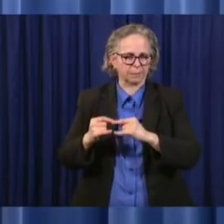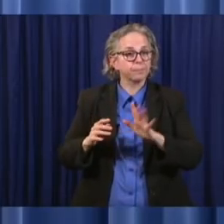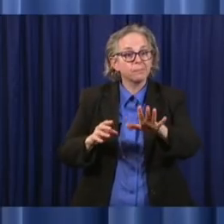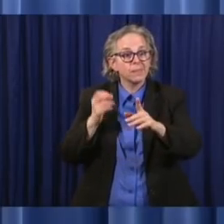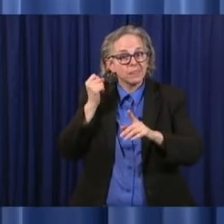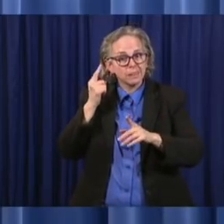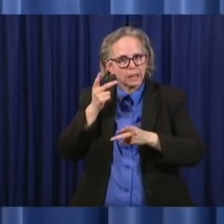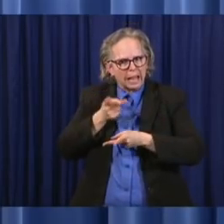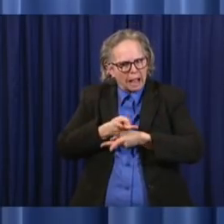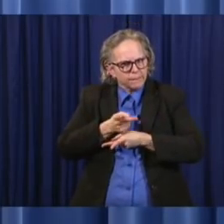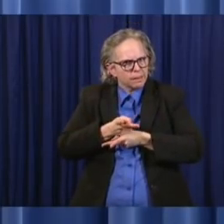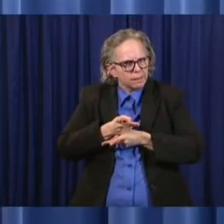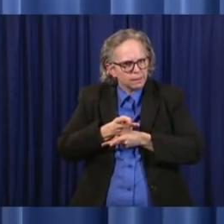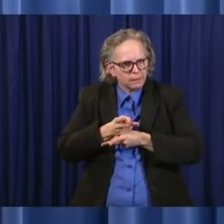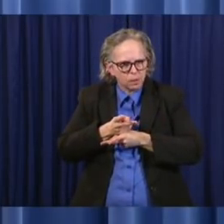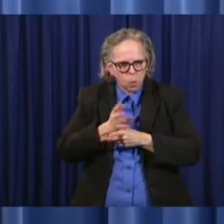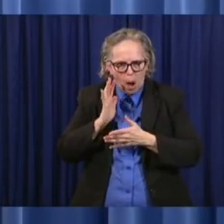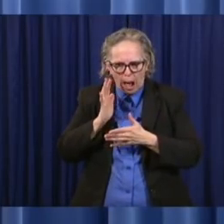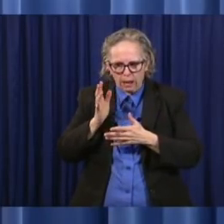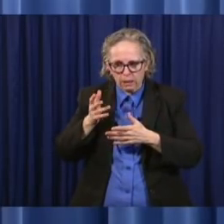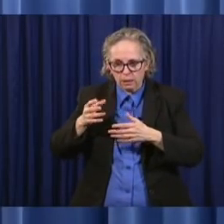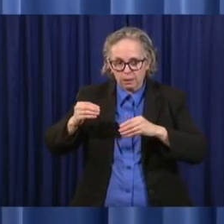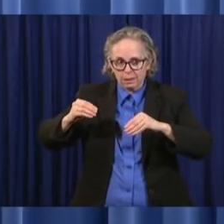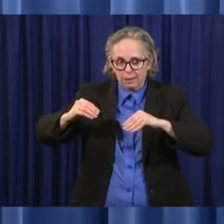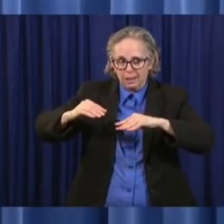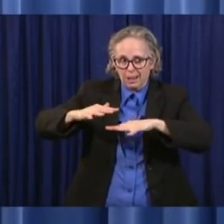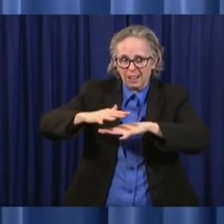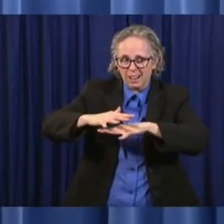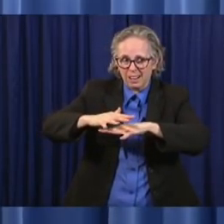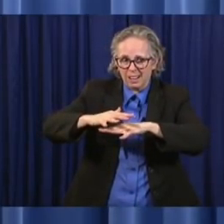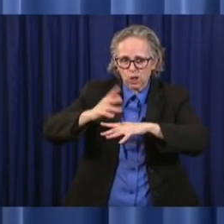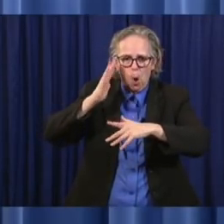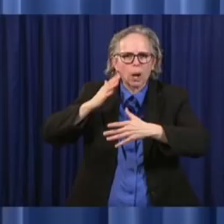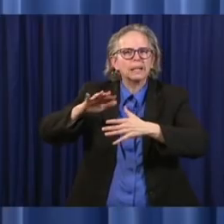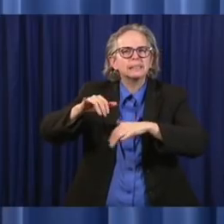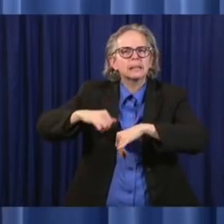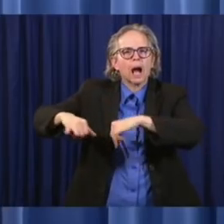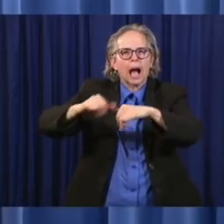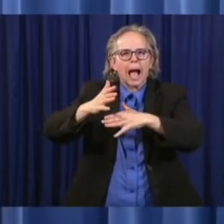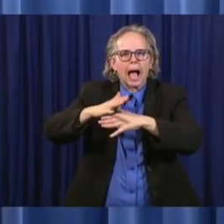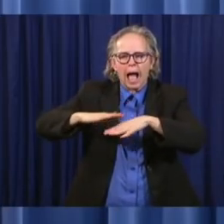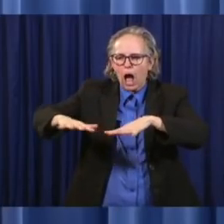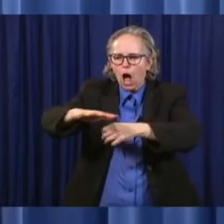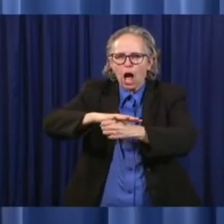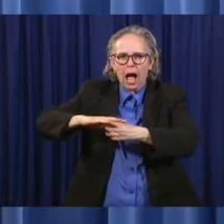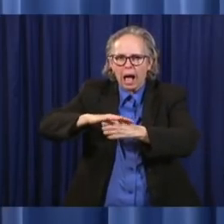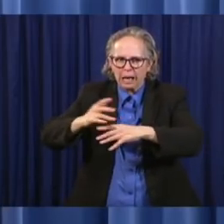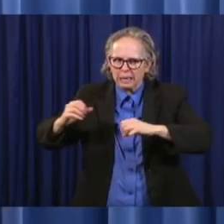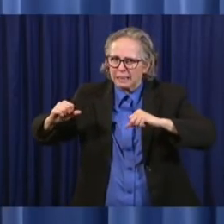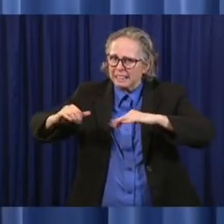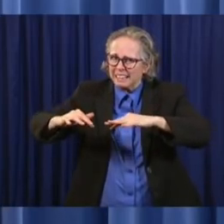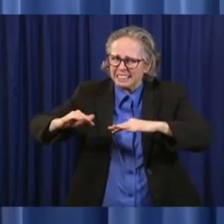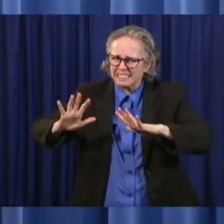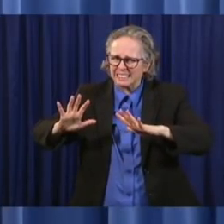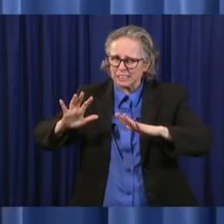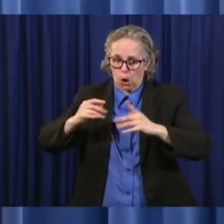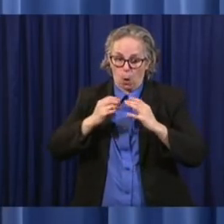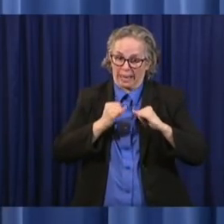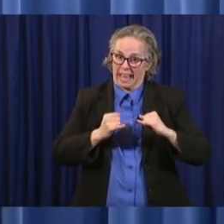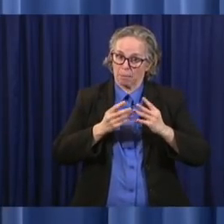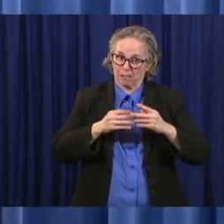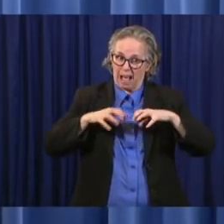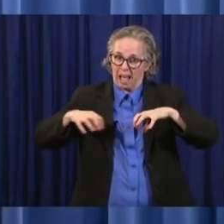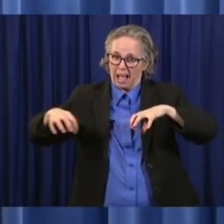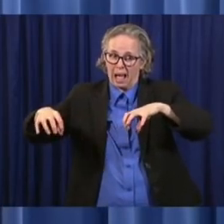just groupings. So you might have a situation where a campground is open, but some